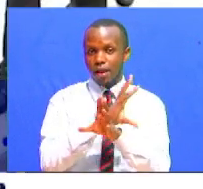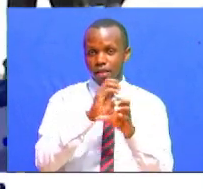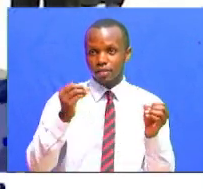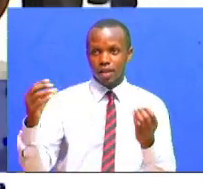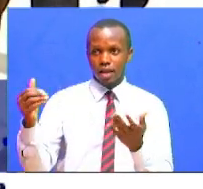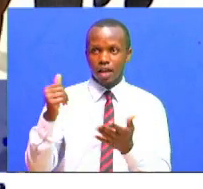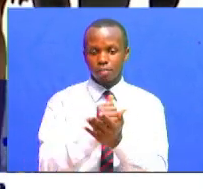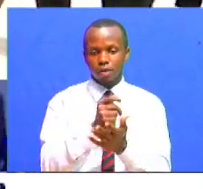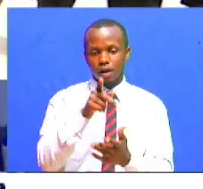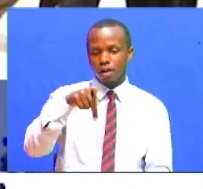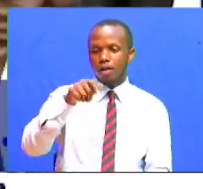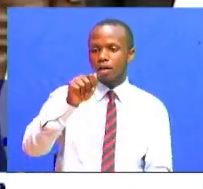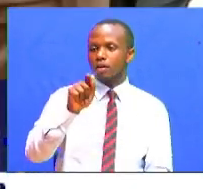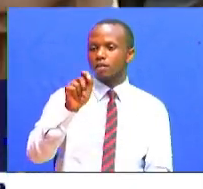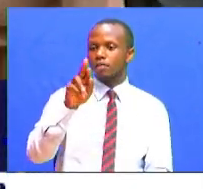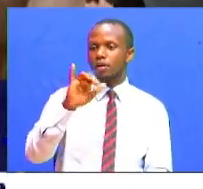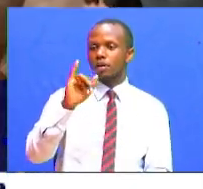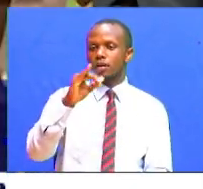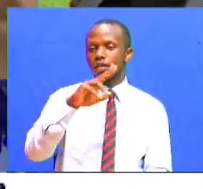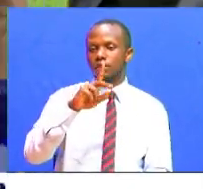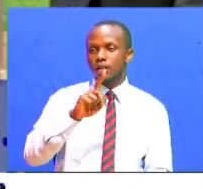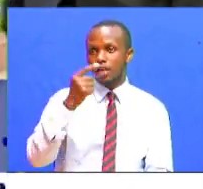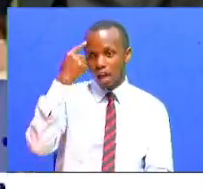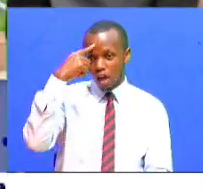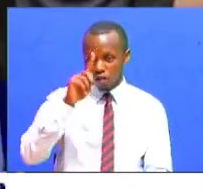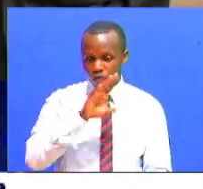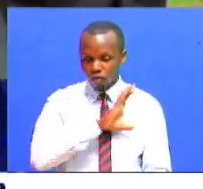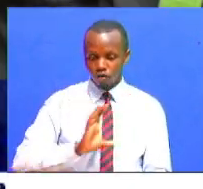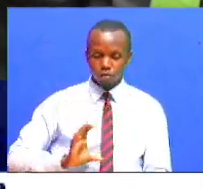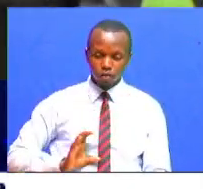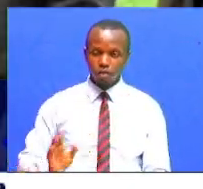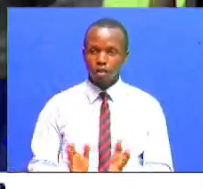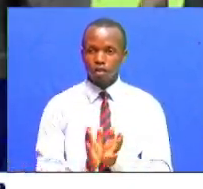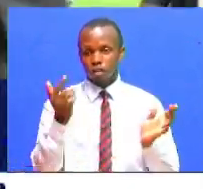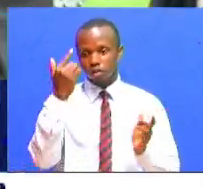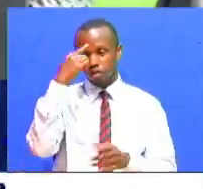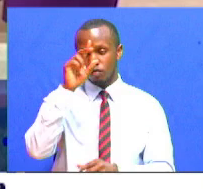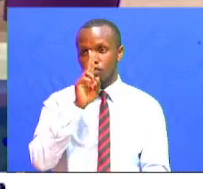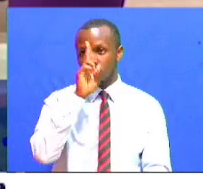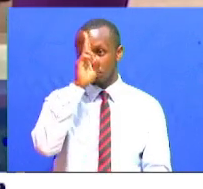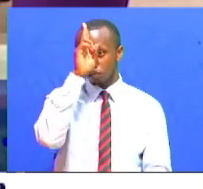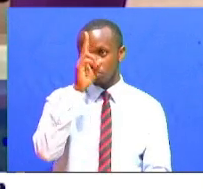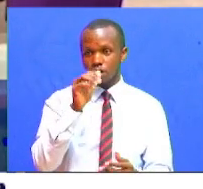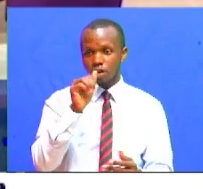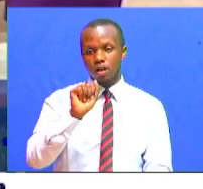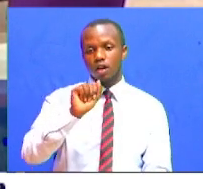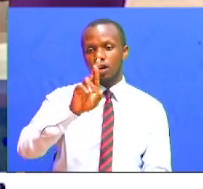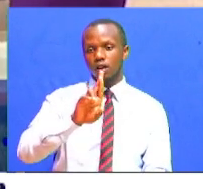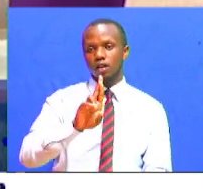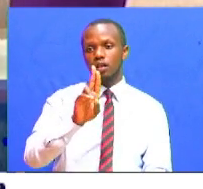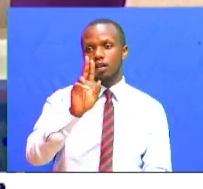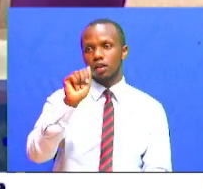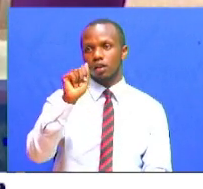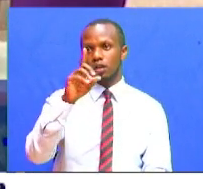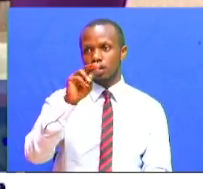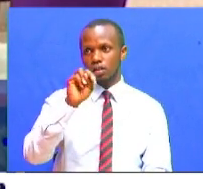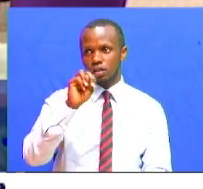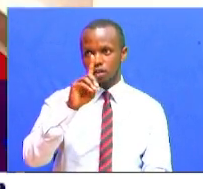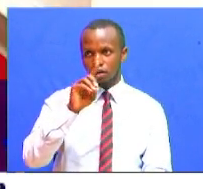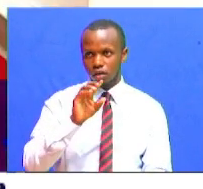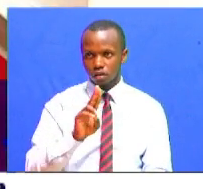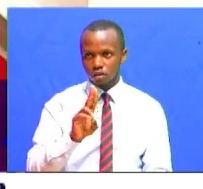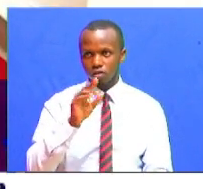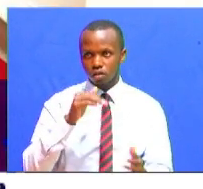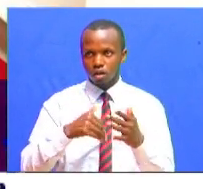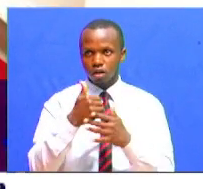Mr. Patrick Mwiti Arandu as the Commissioner General of Prisons. Mr. Arandu takes over from Brigadier retired